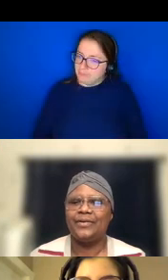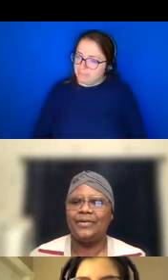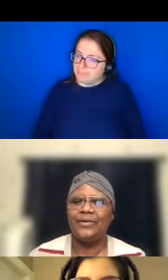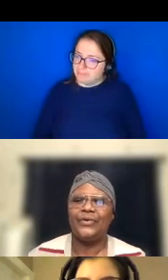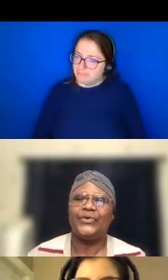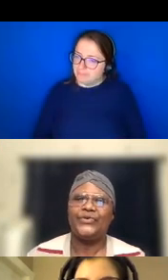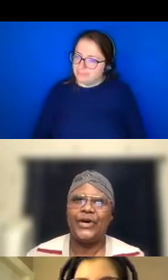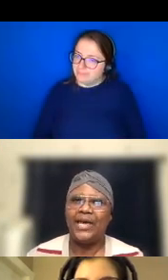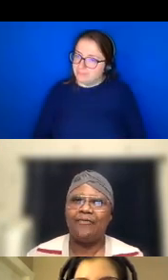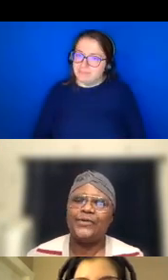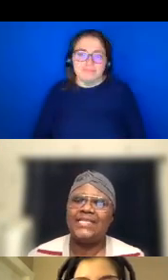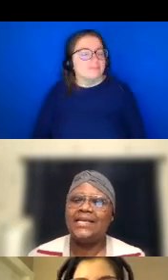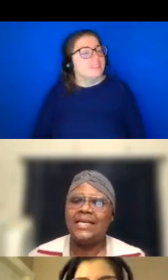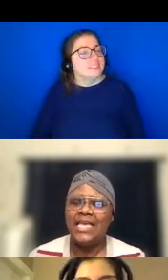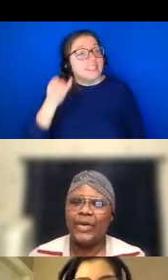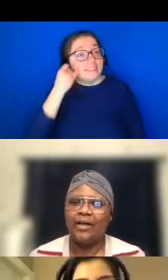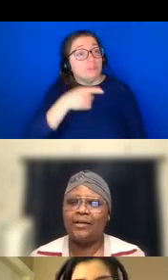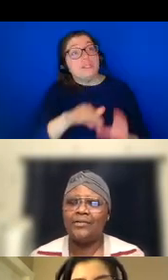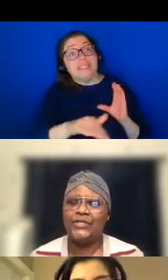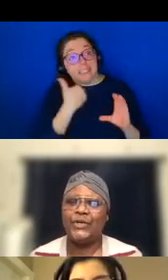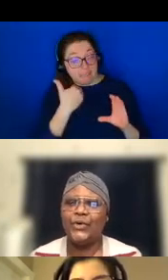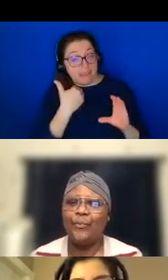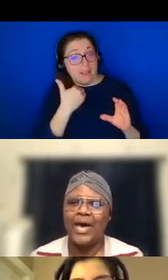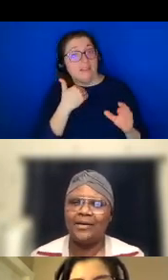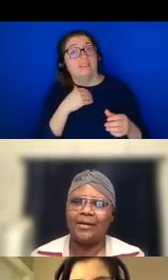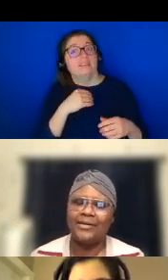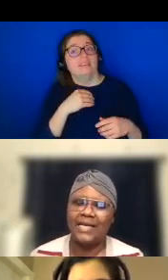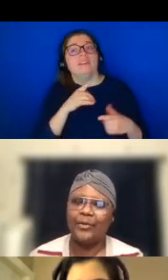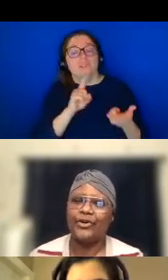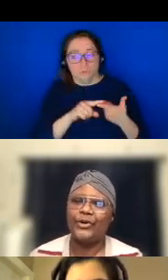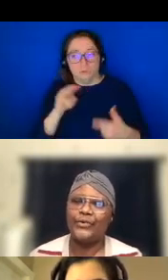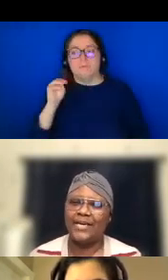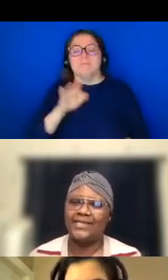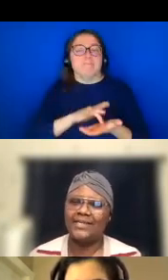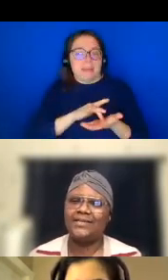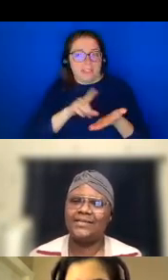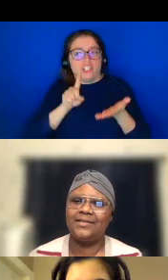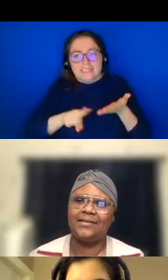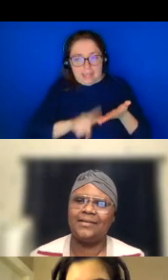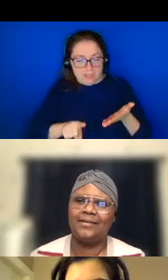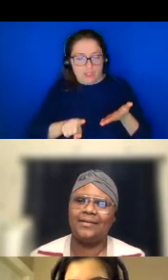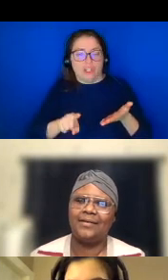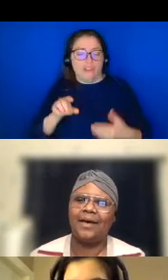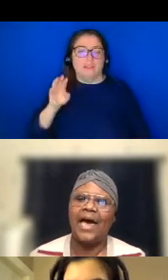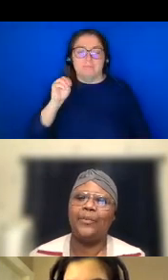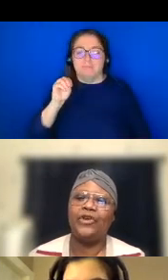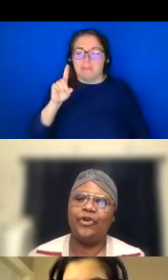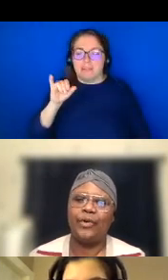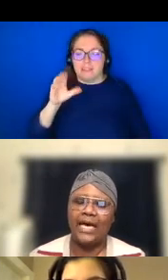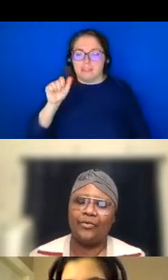ball rolling? So if you send an email to medical examiner, no spaces,